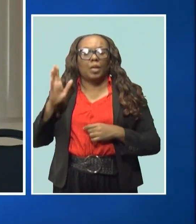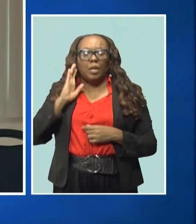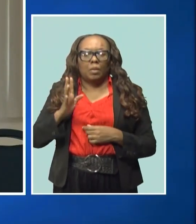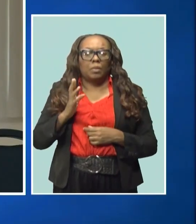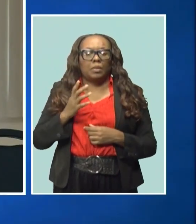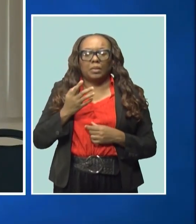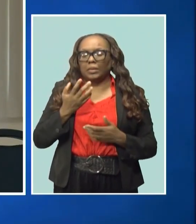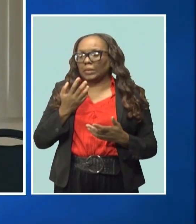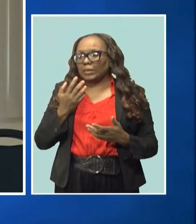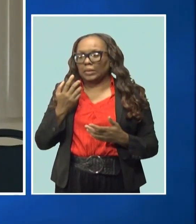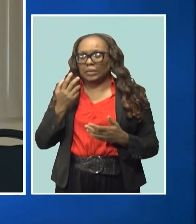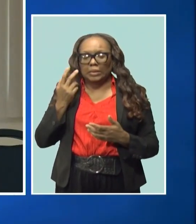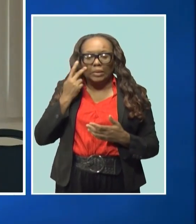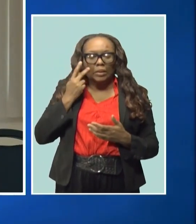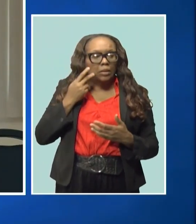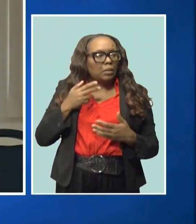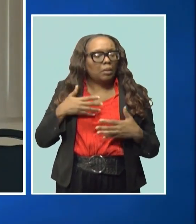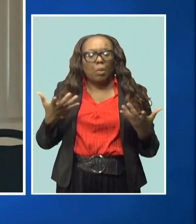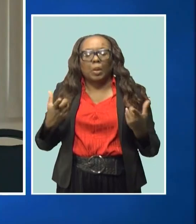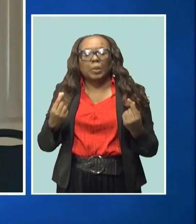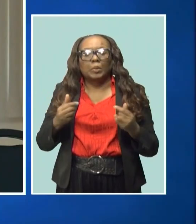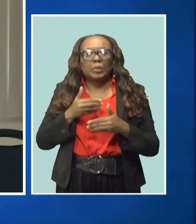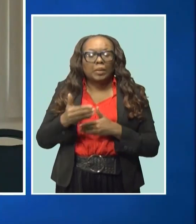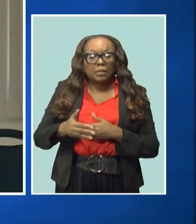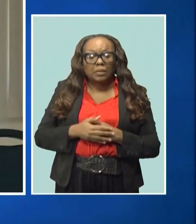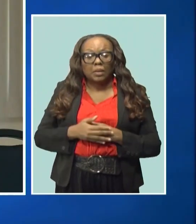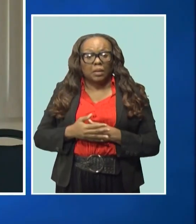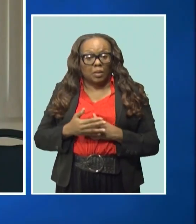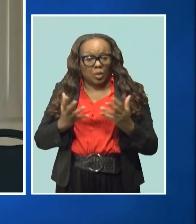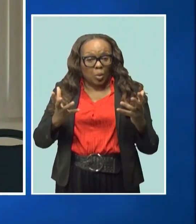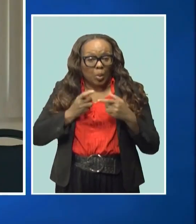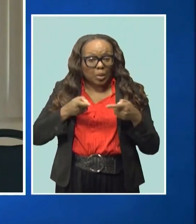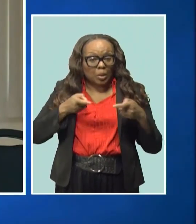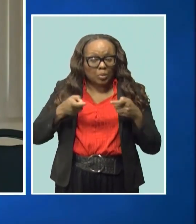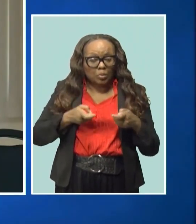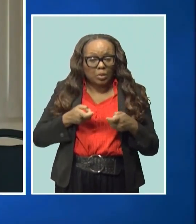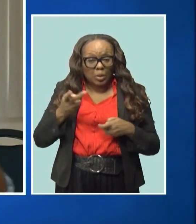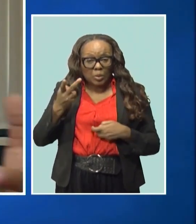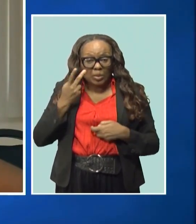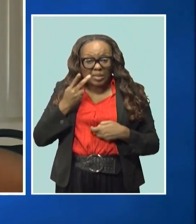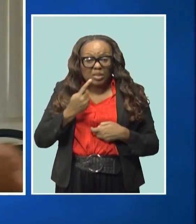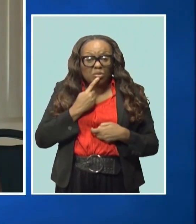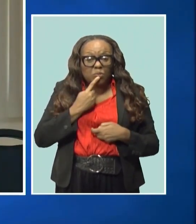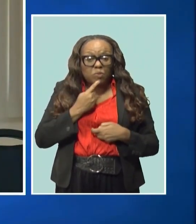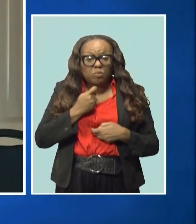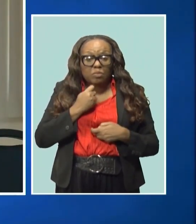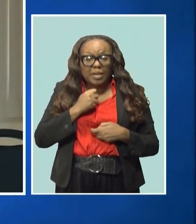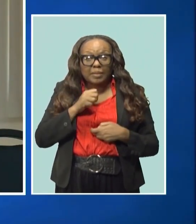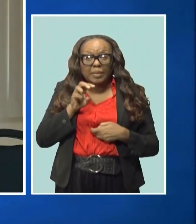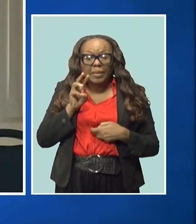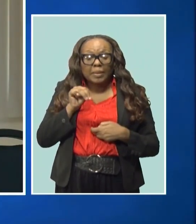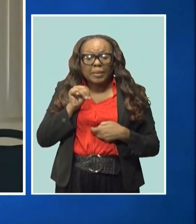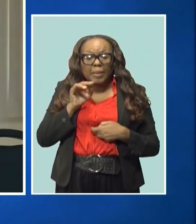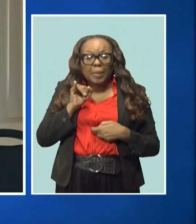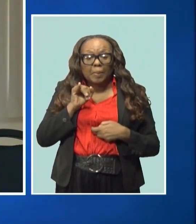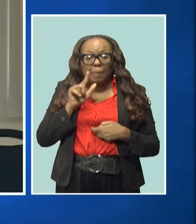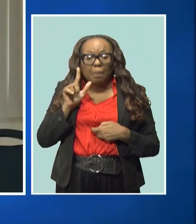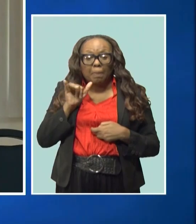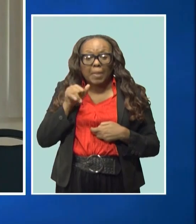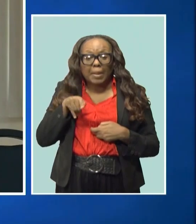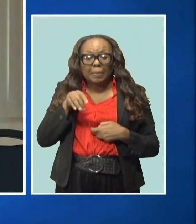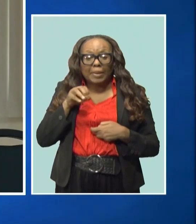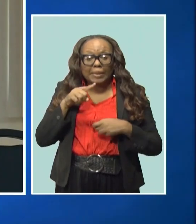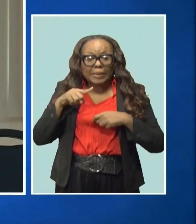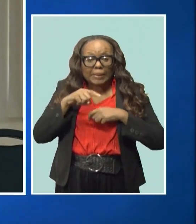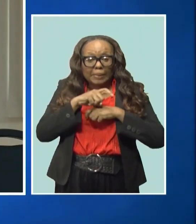it. If you want to control it on your property, you can contact us and we will create or give you a way